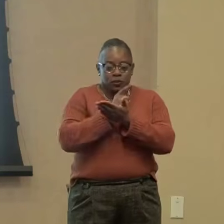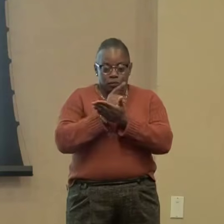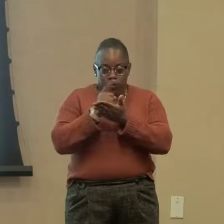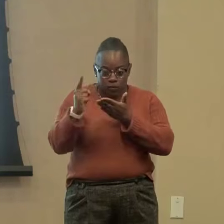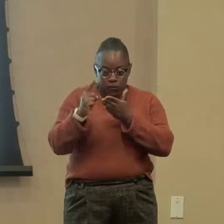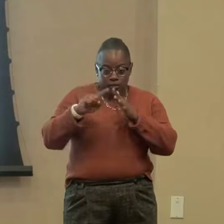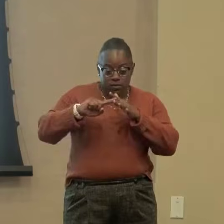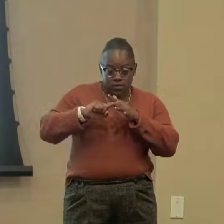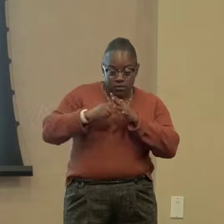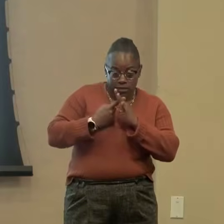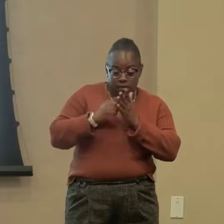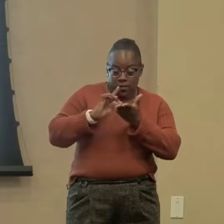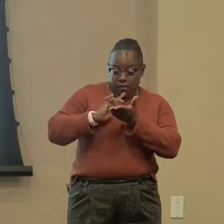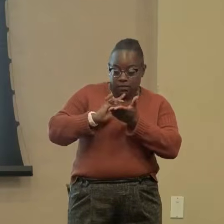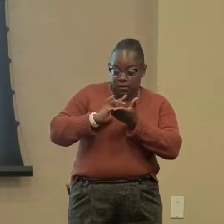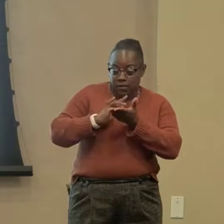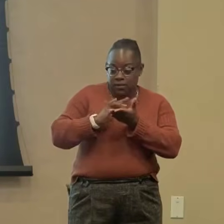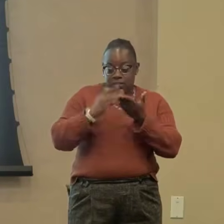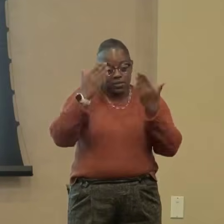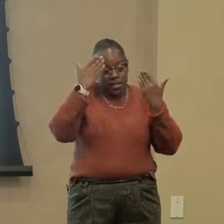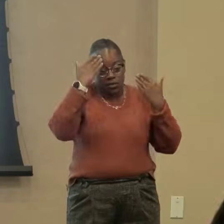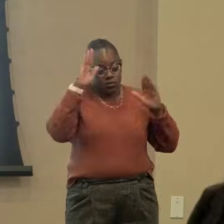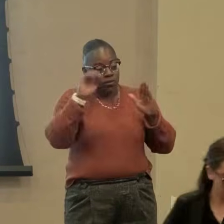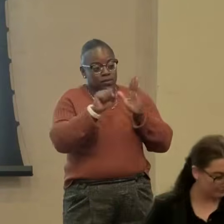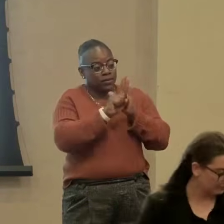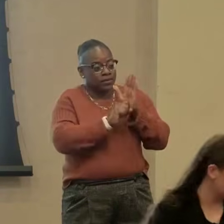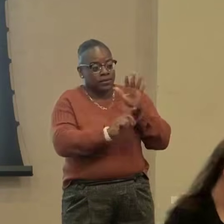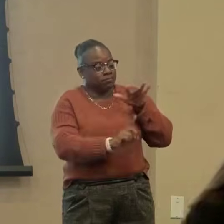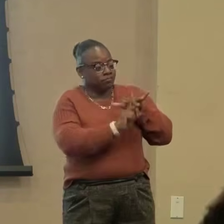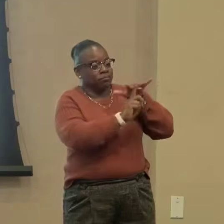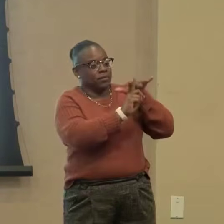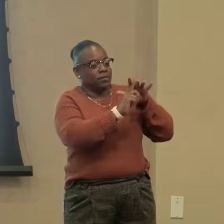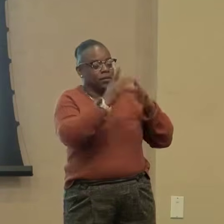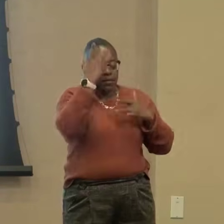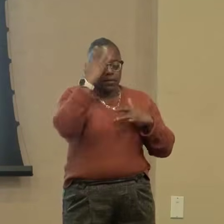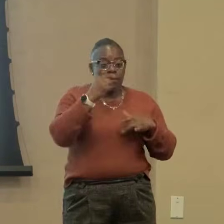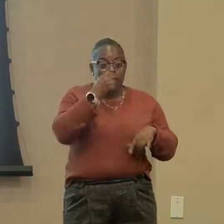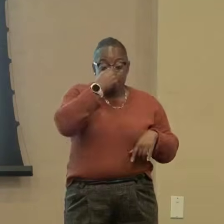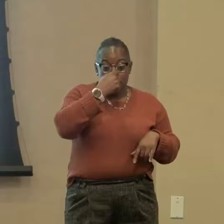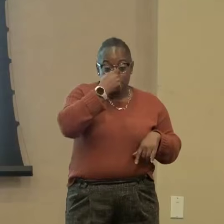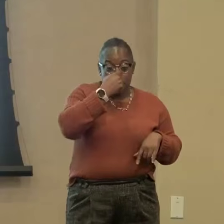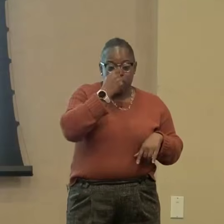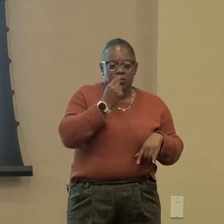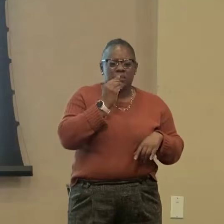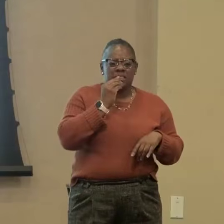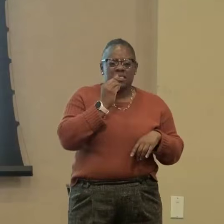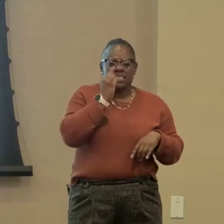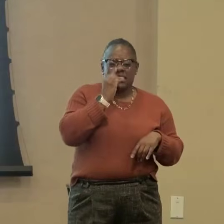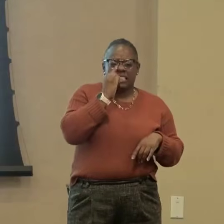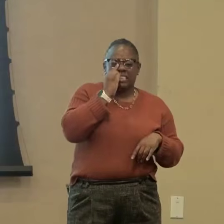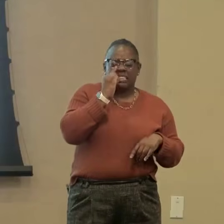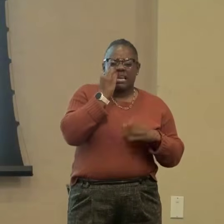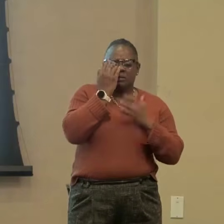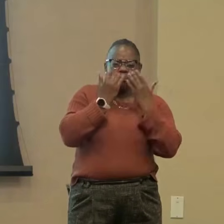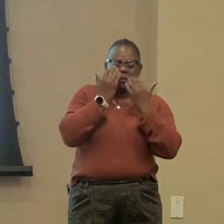I can ask because I simply don't know side effects, but my nose inside always burns,